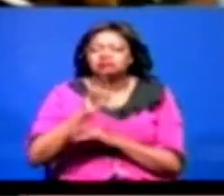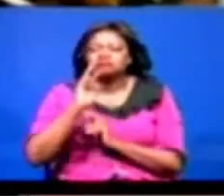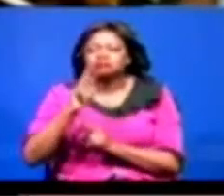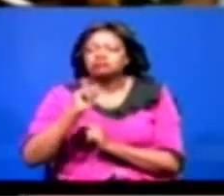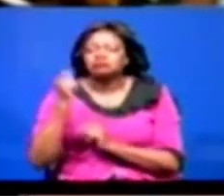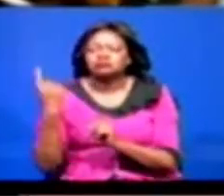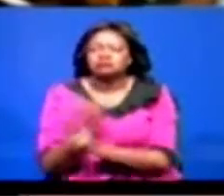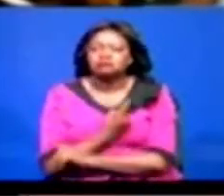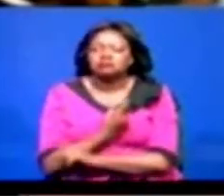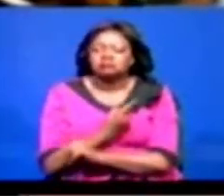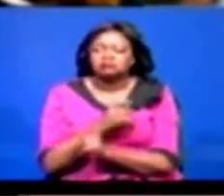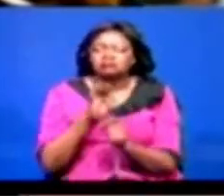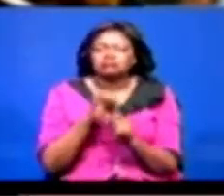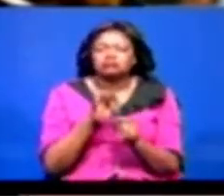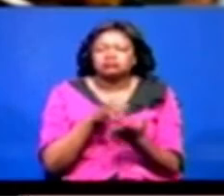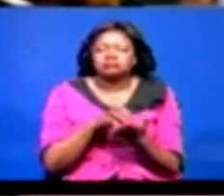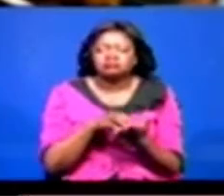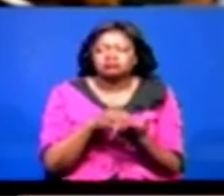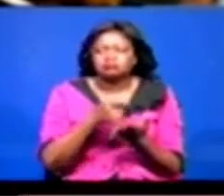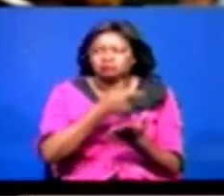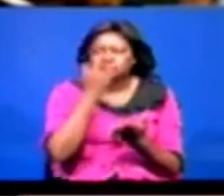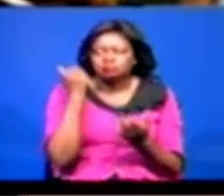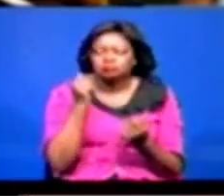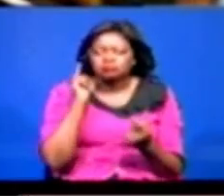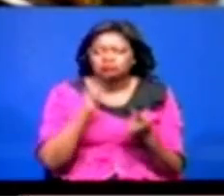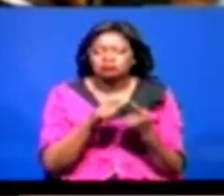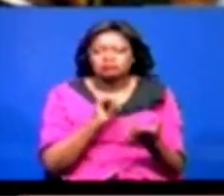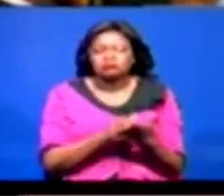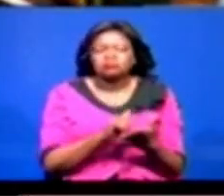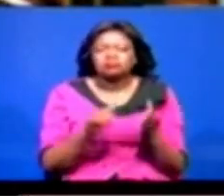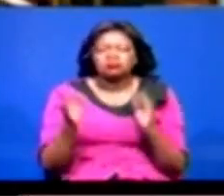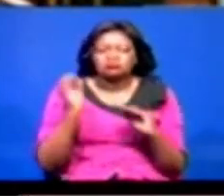different station for purposes of that election.